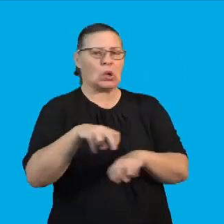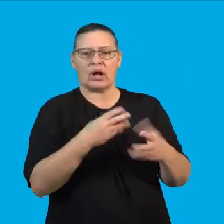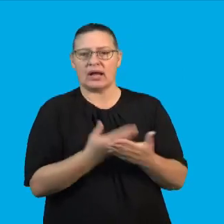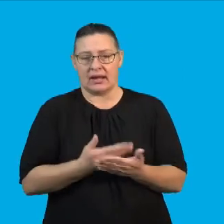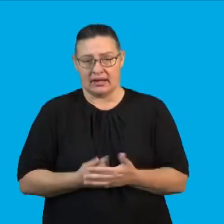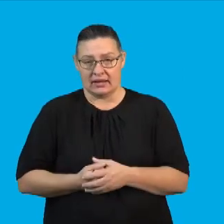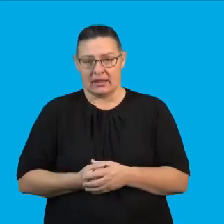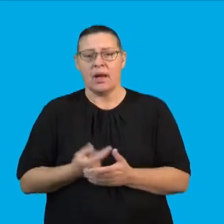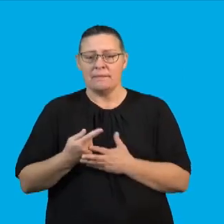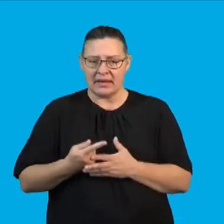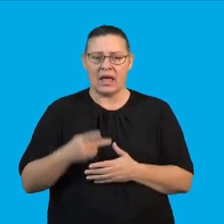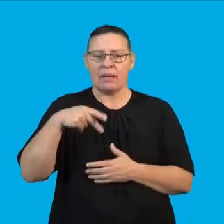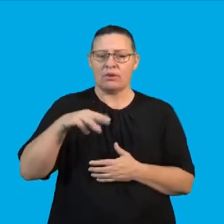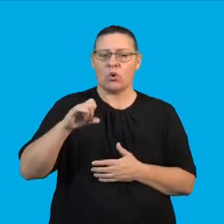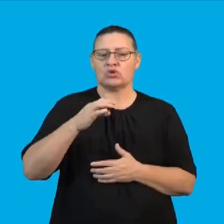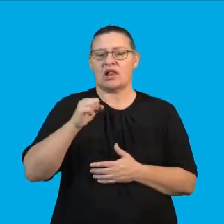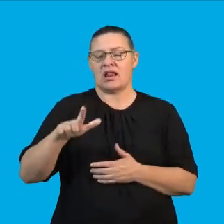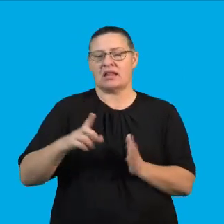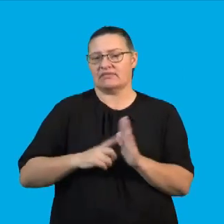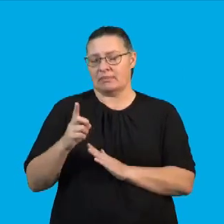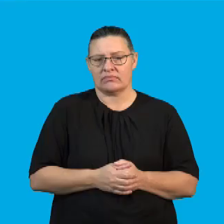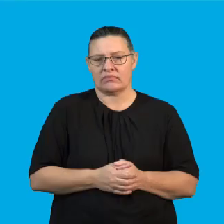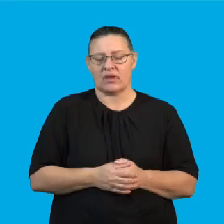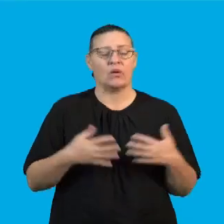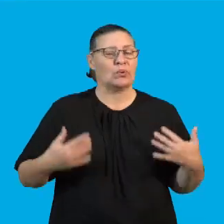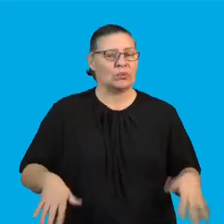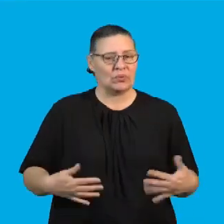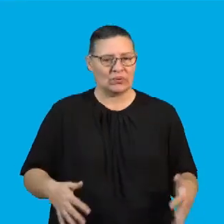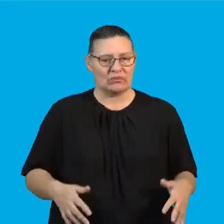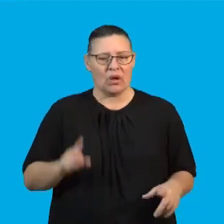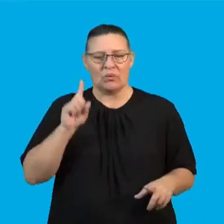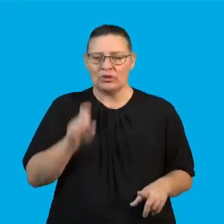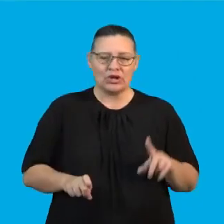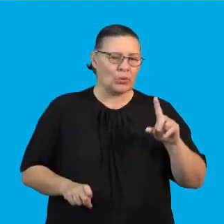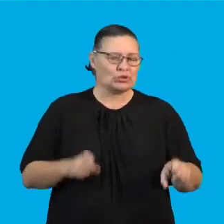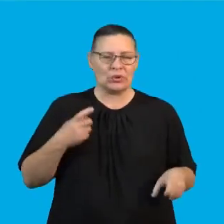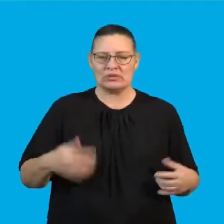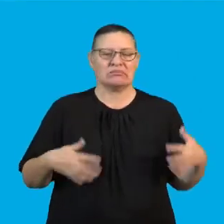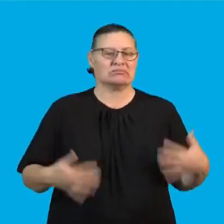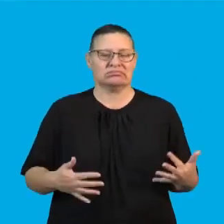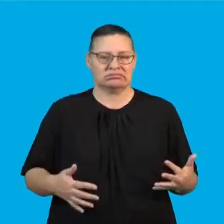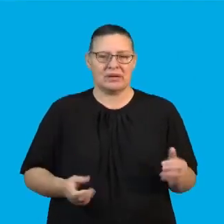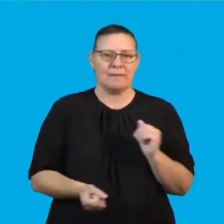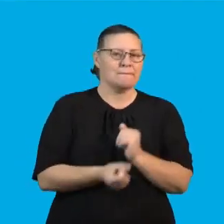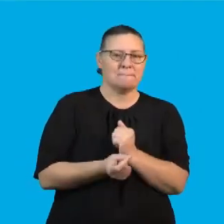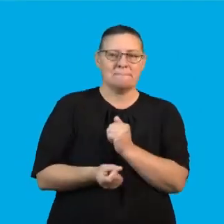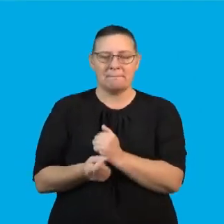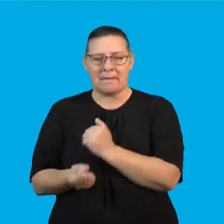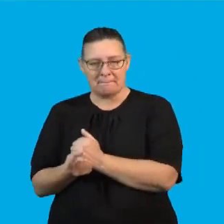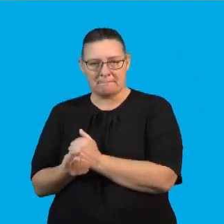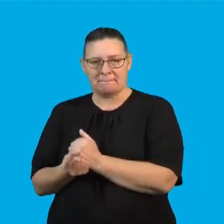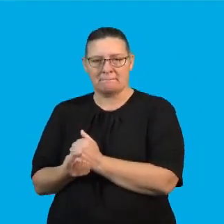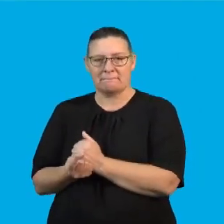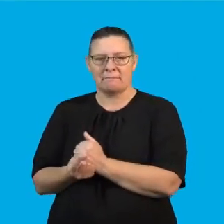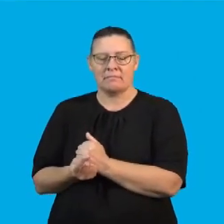to run around. This is an example of precocial development. It has been a very good session of questions that